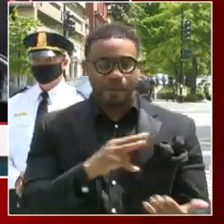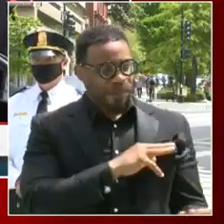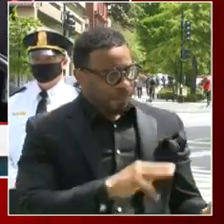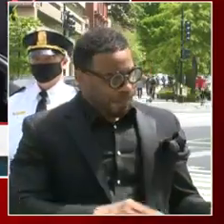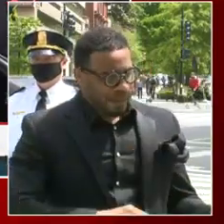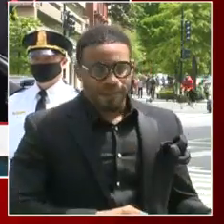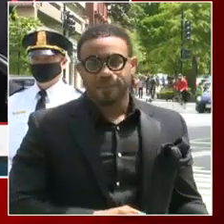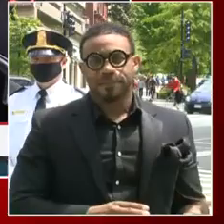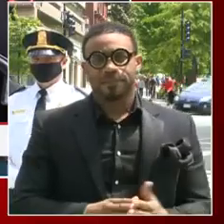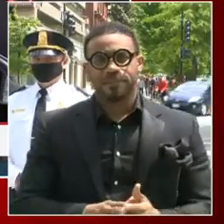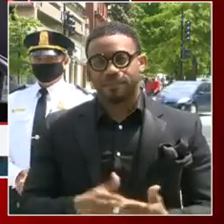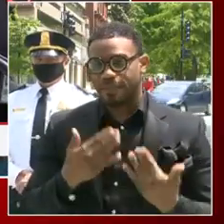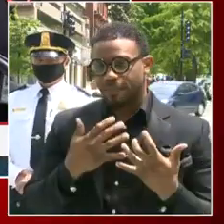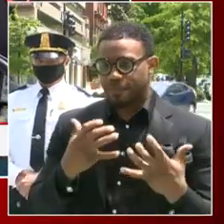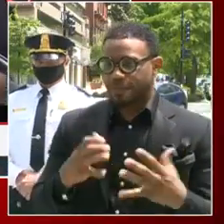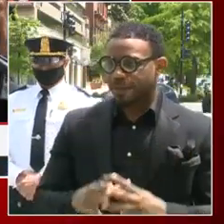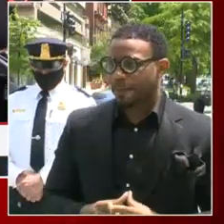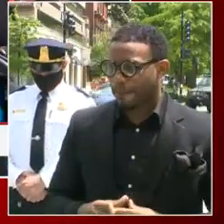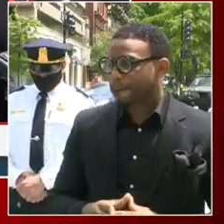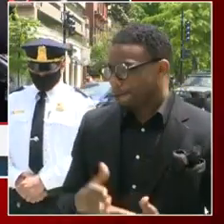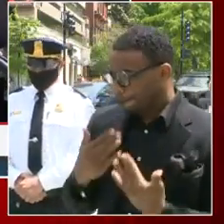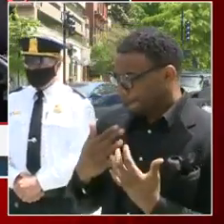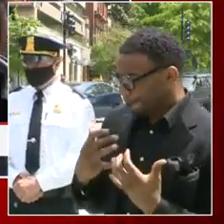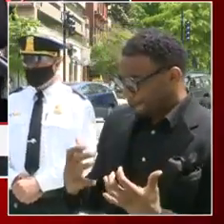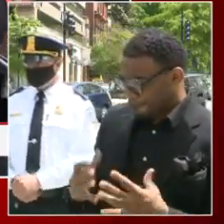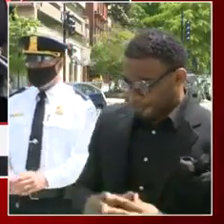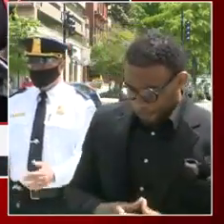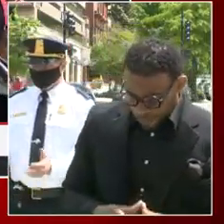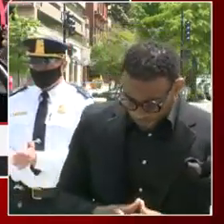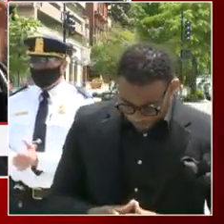Bowser. Thank you very much. Thank you.